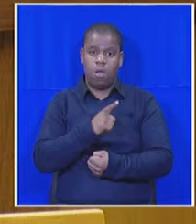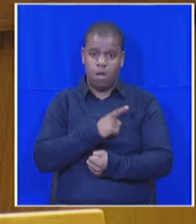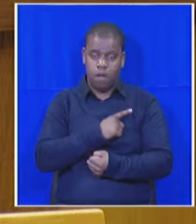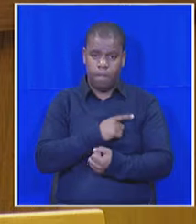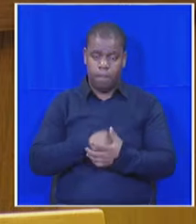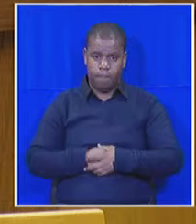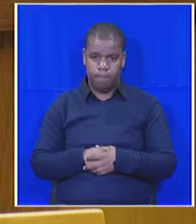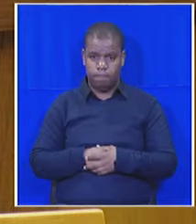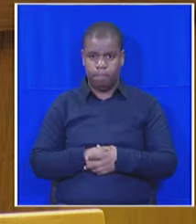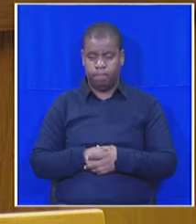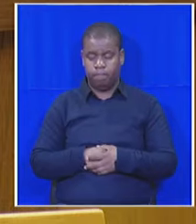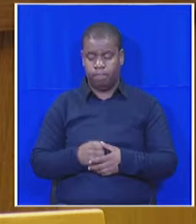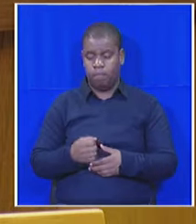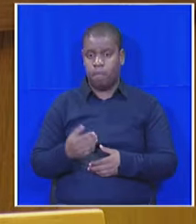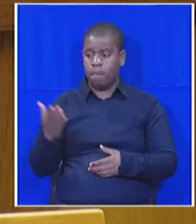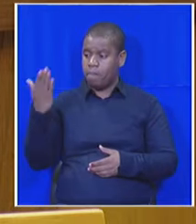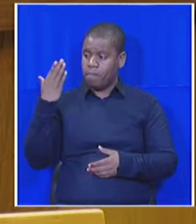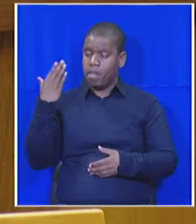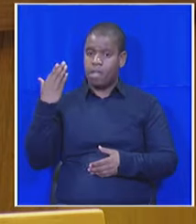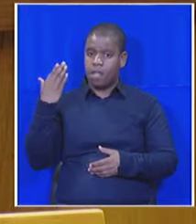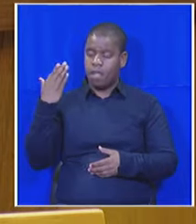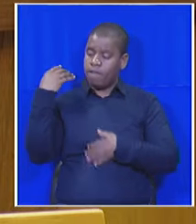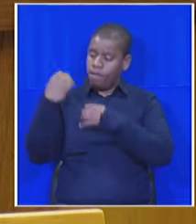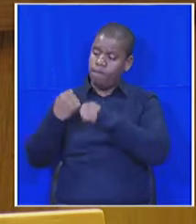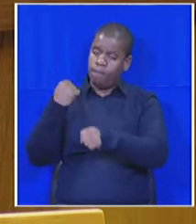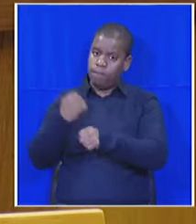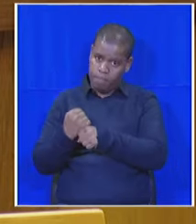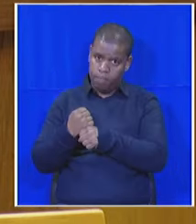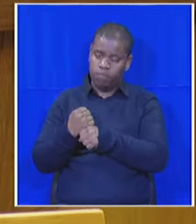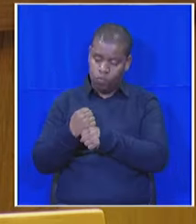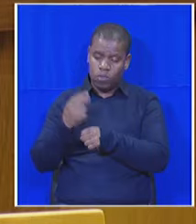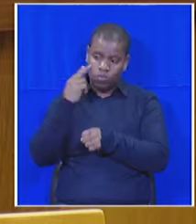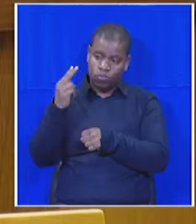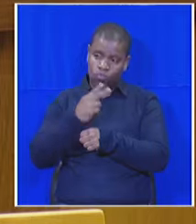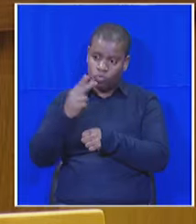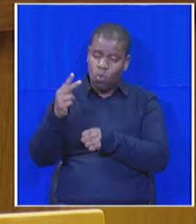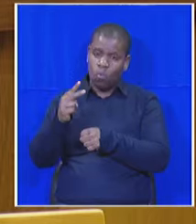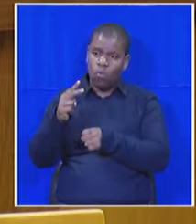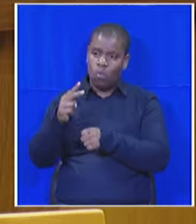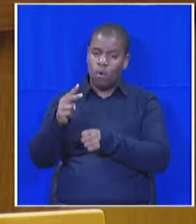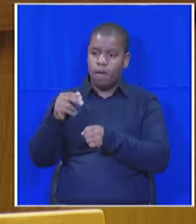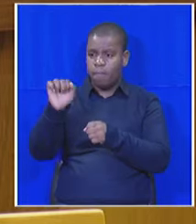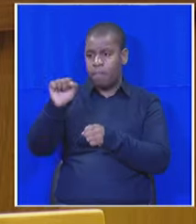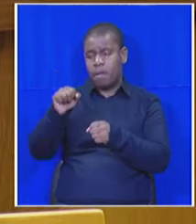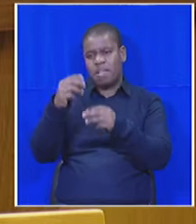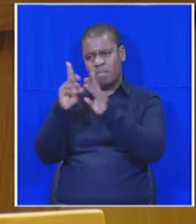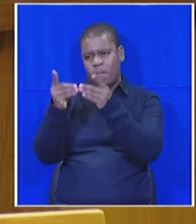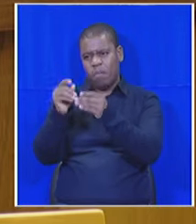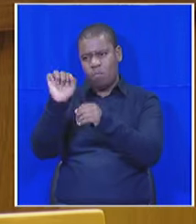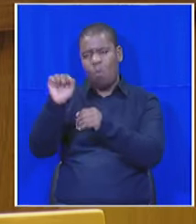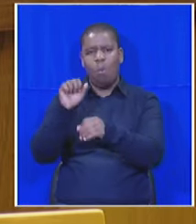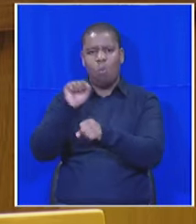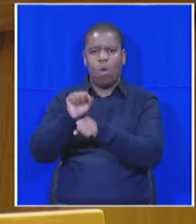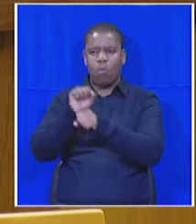the past few years, we have seen improvements in the work of the department.